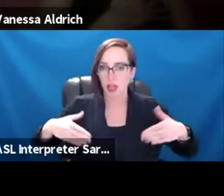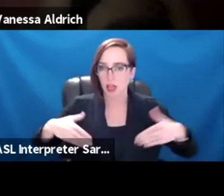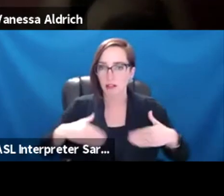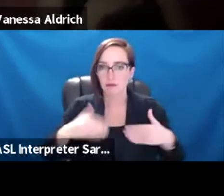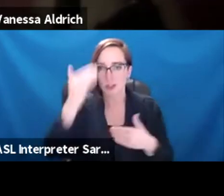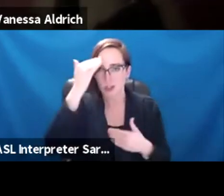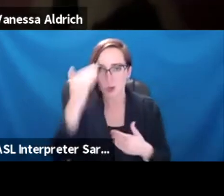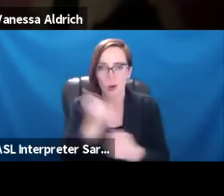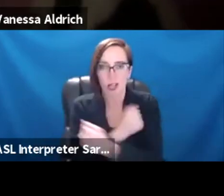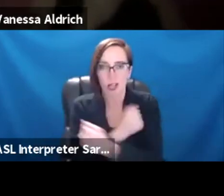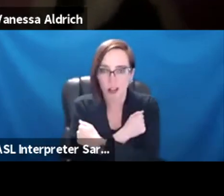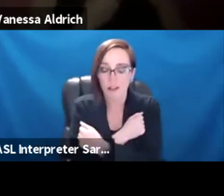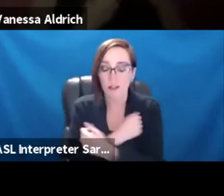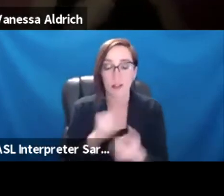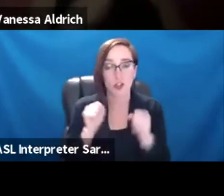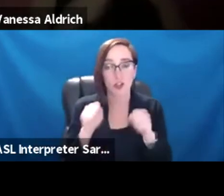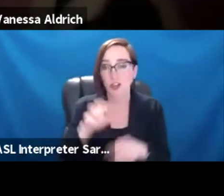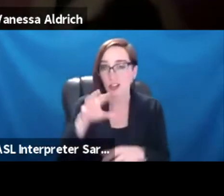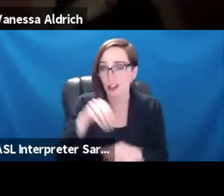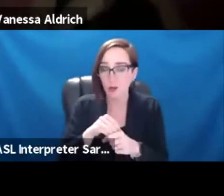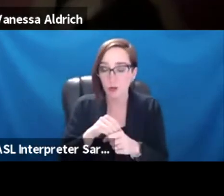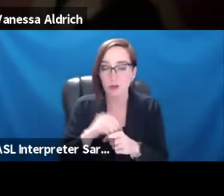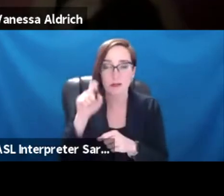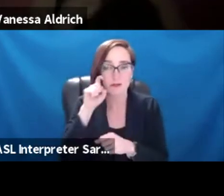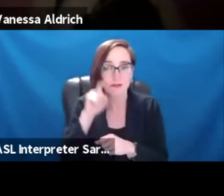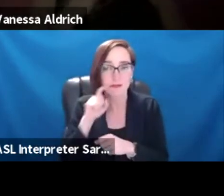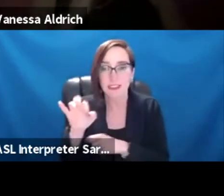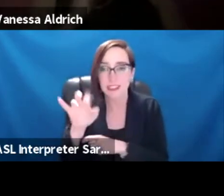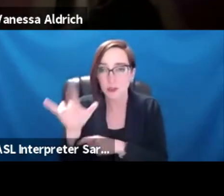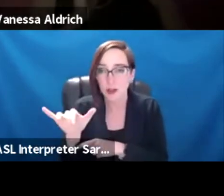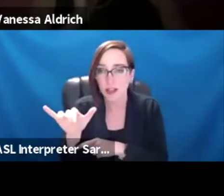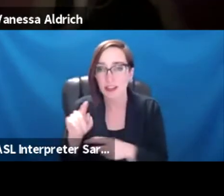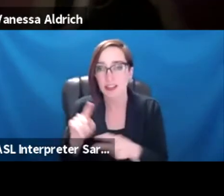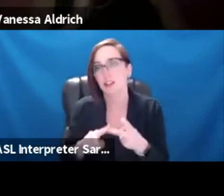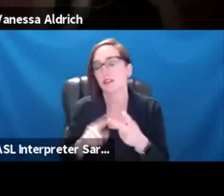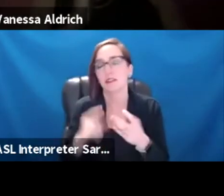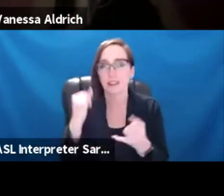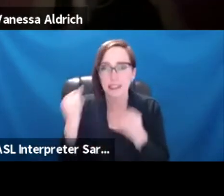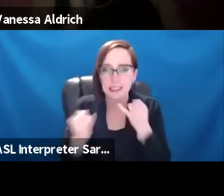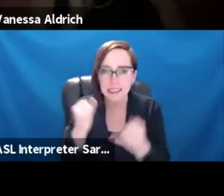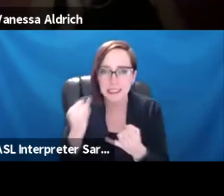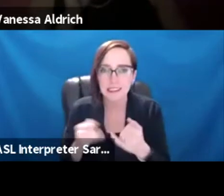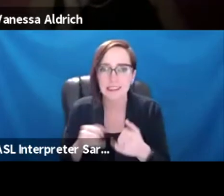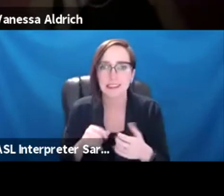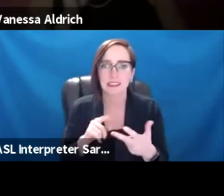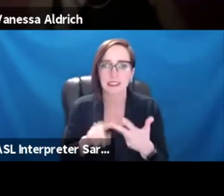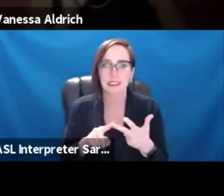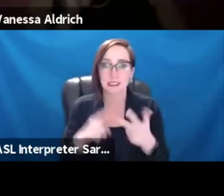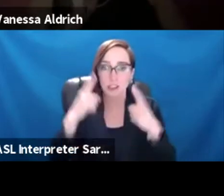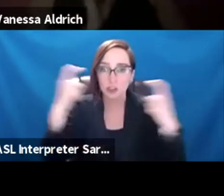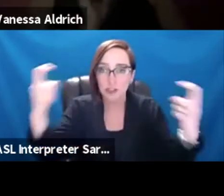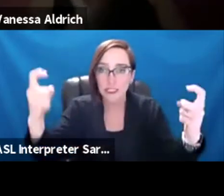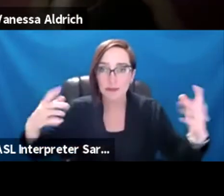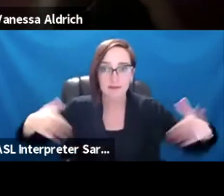sexuality, your creativity, your ideas, your